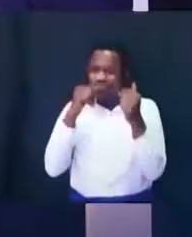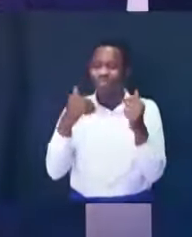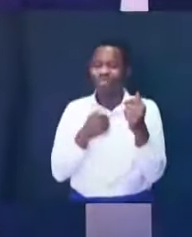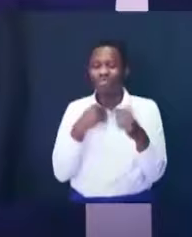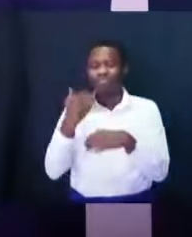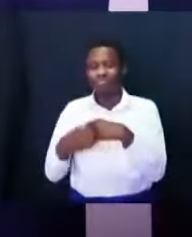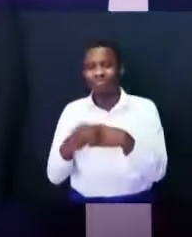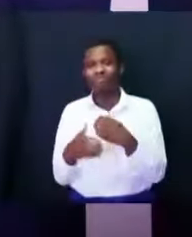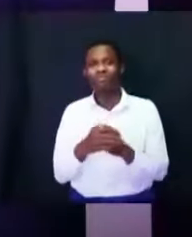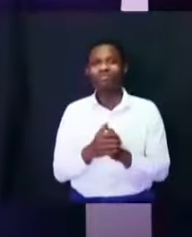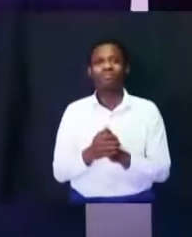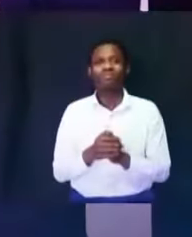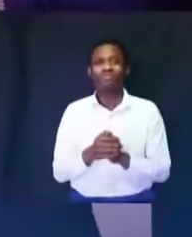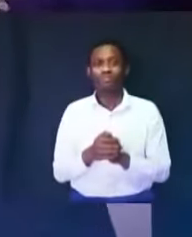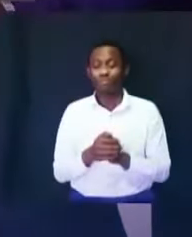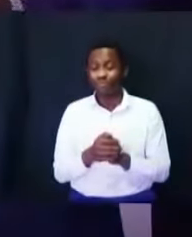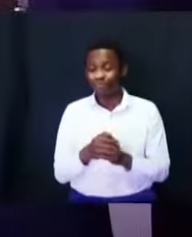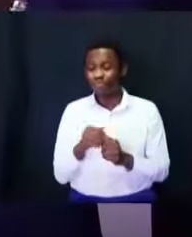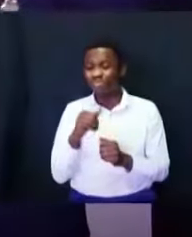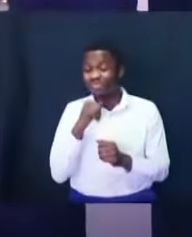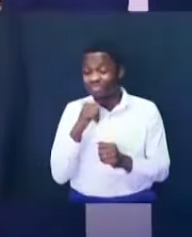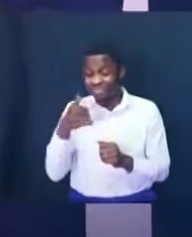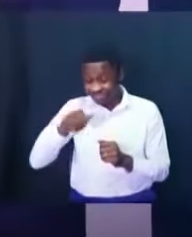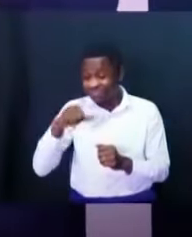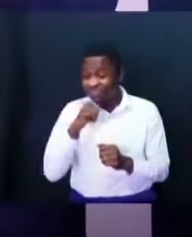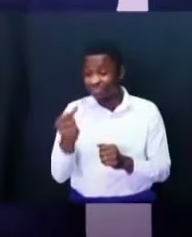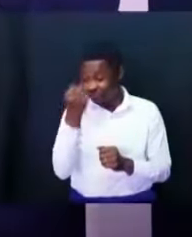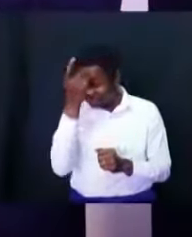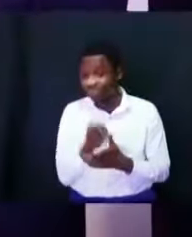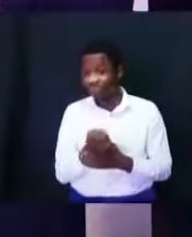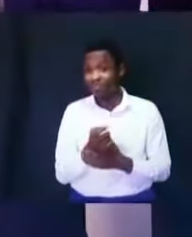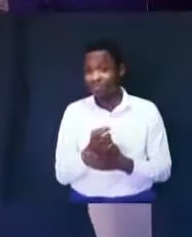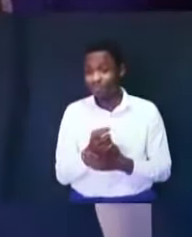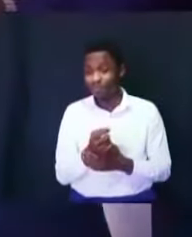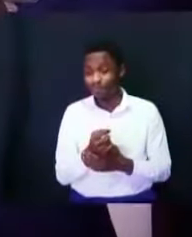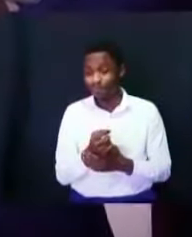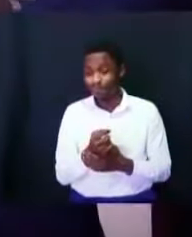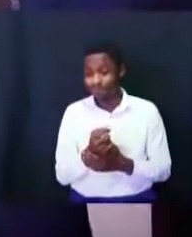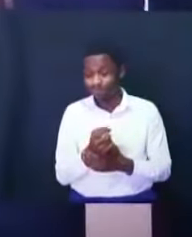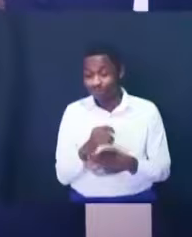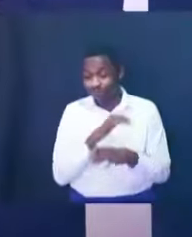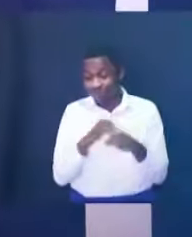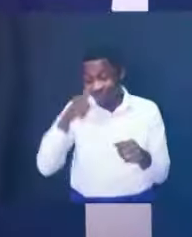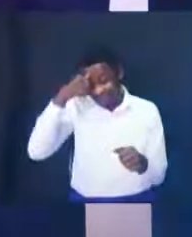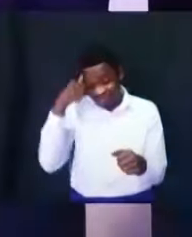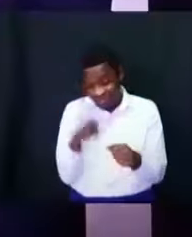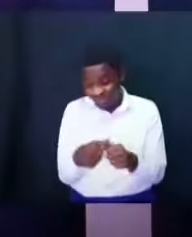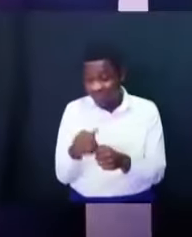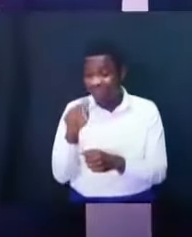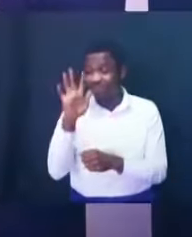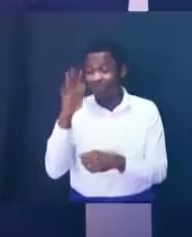bread do you still not understand don't you remember the five loads for the